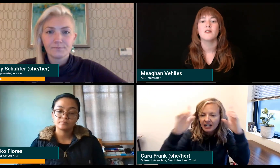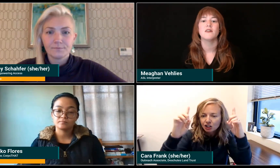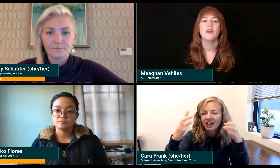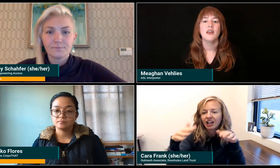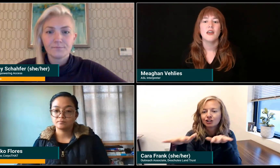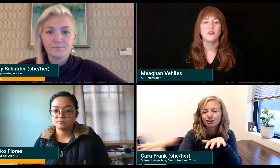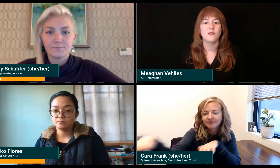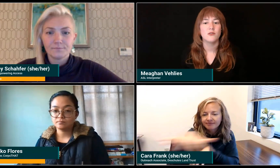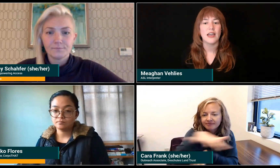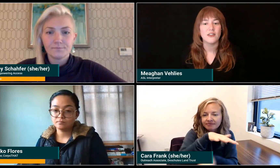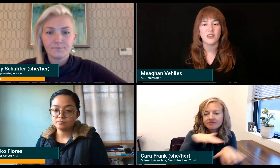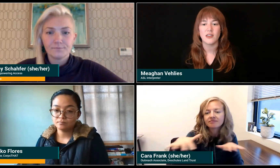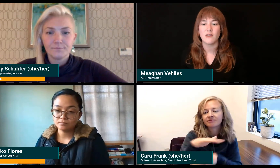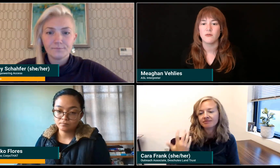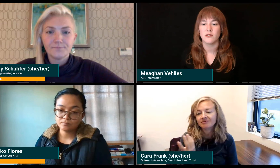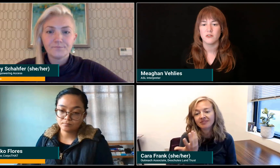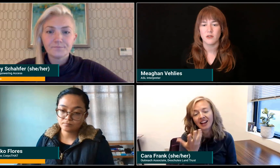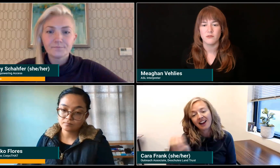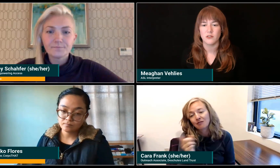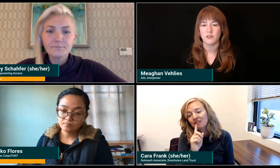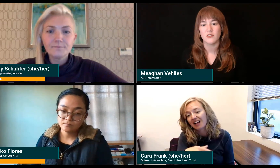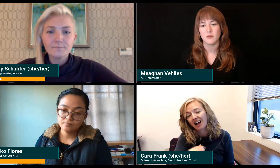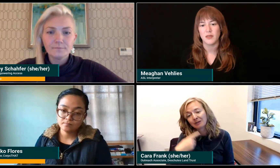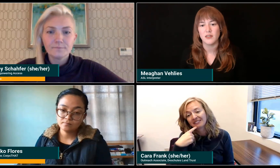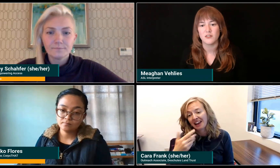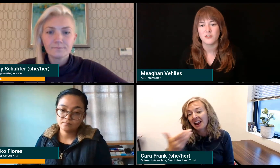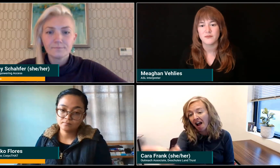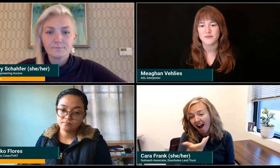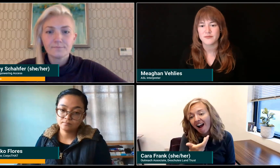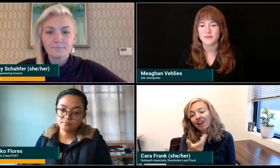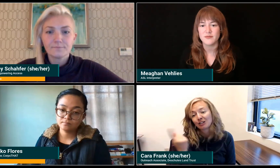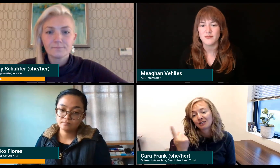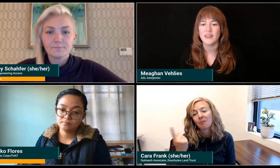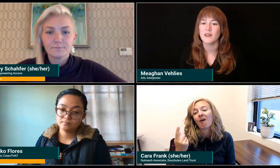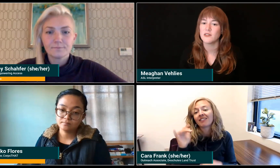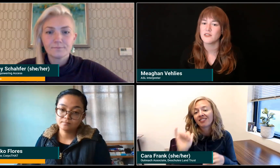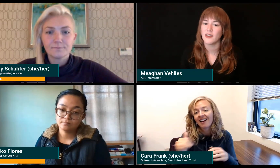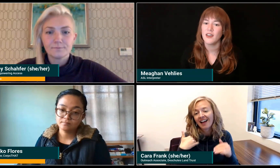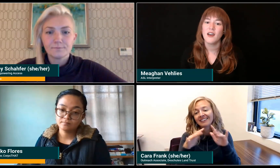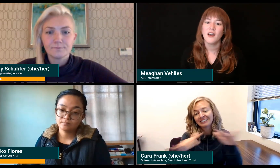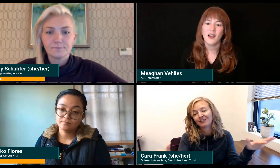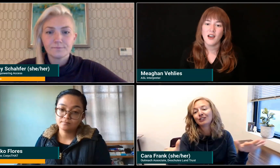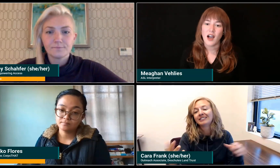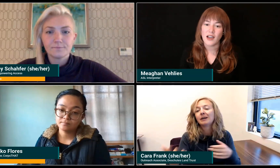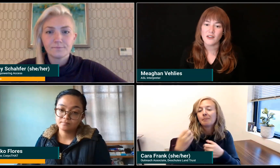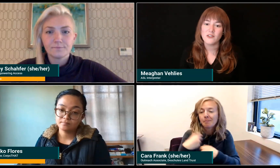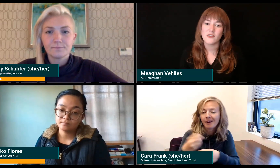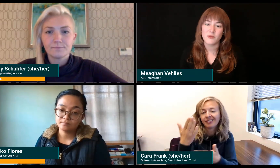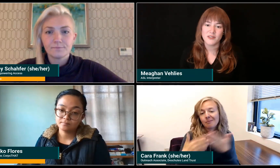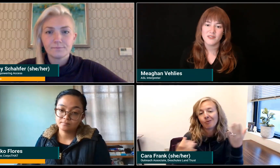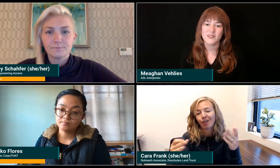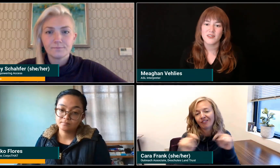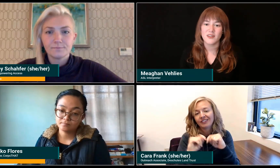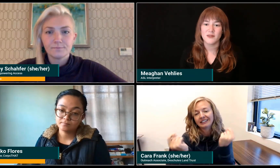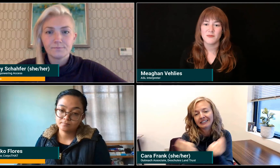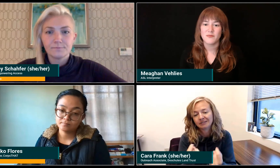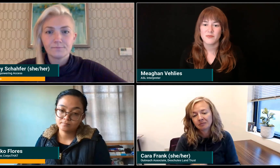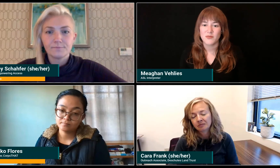your panel and who educate everyone so everyone's on the same page. And I would say hire